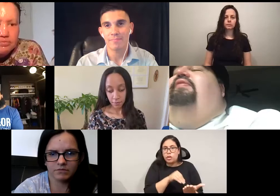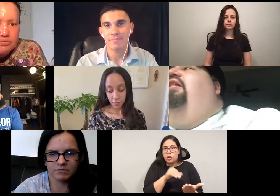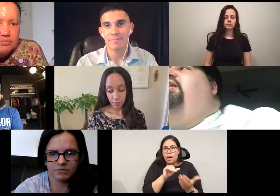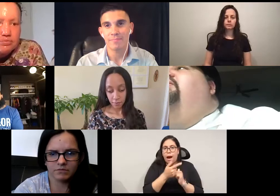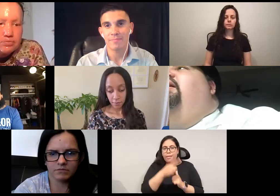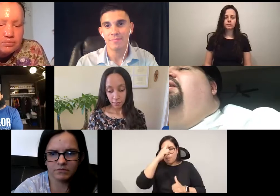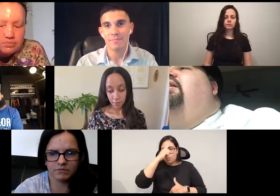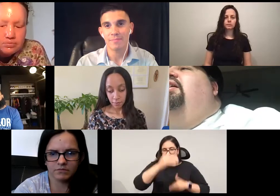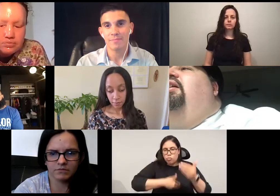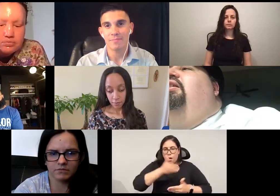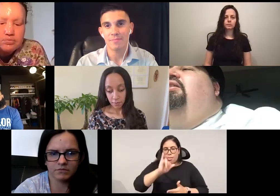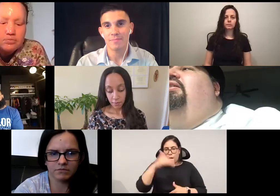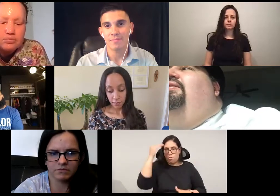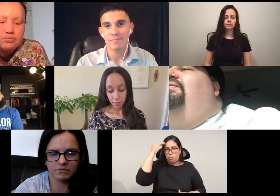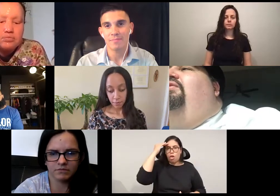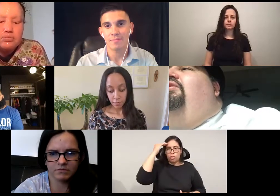process that knowledge and